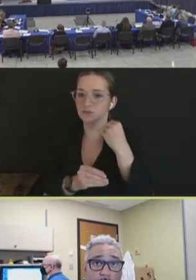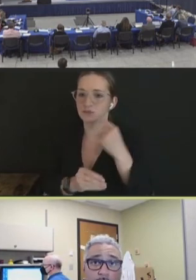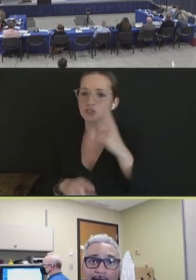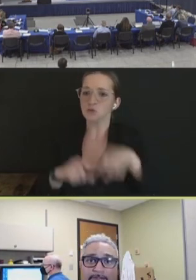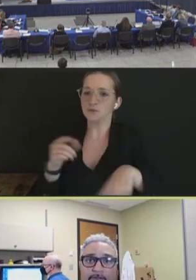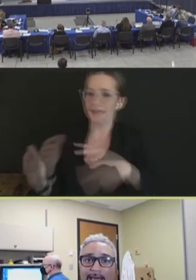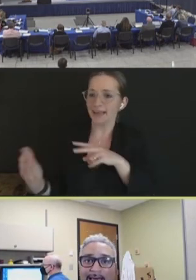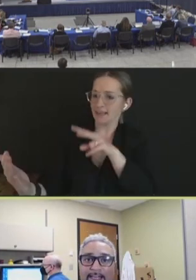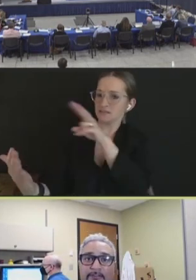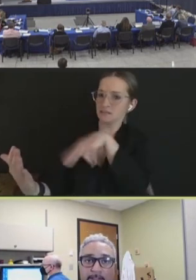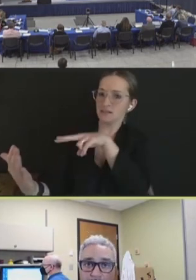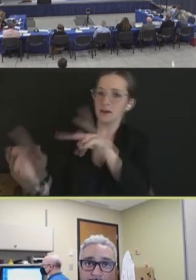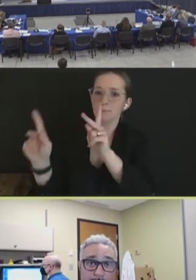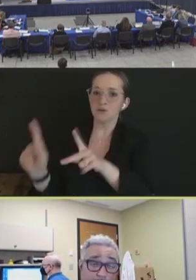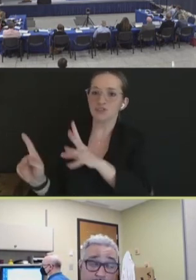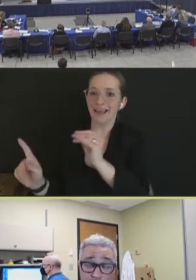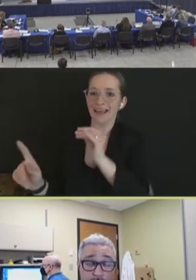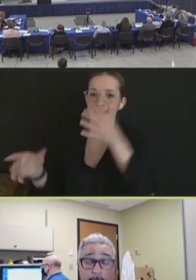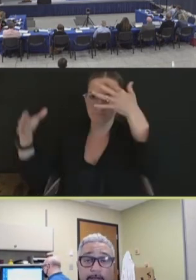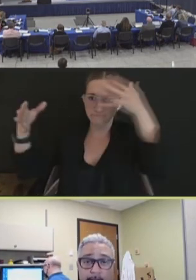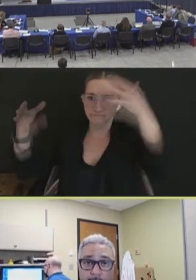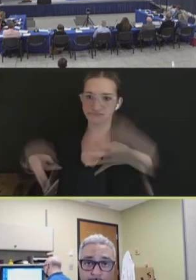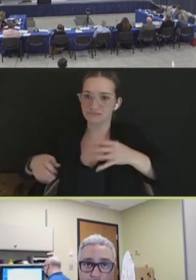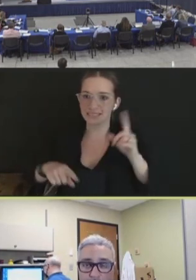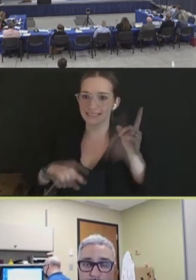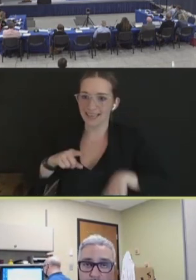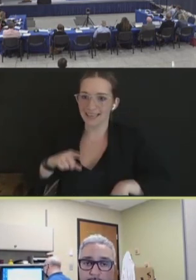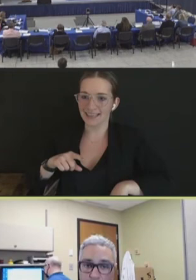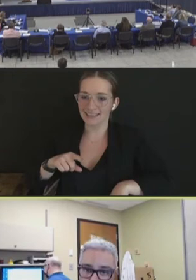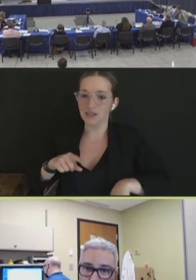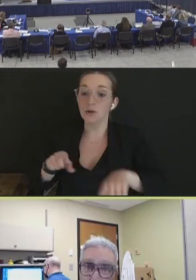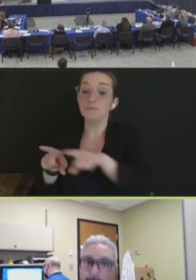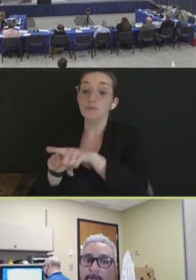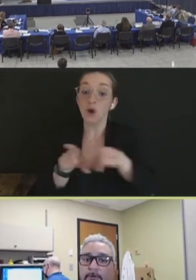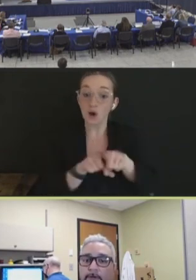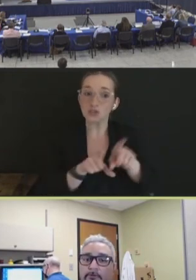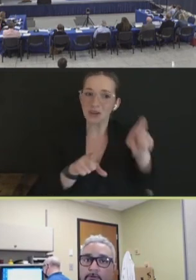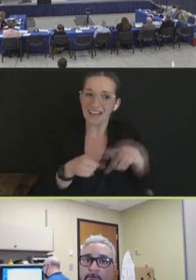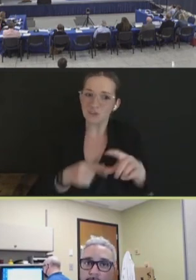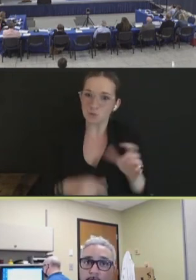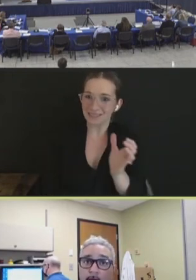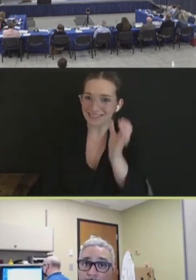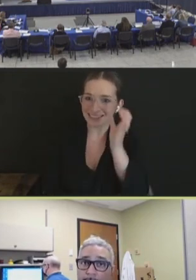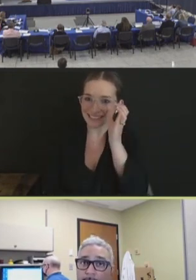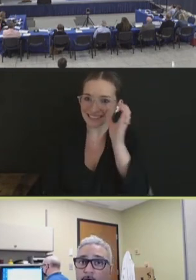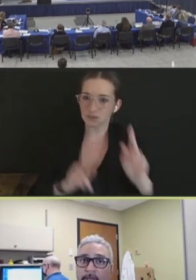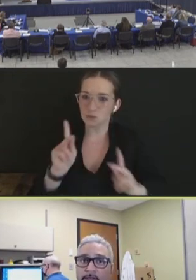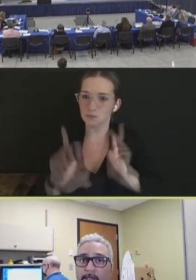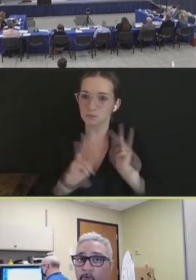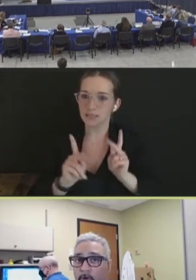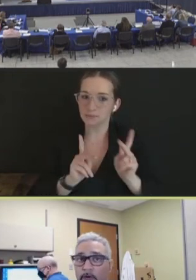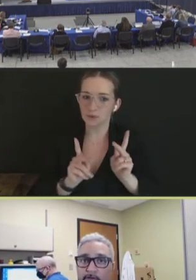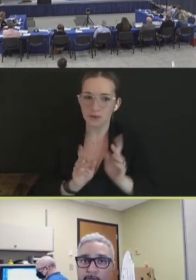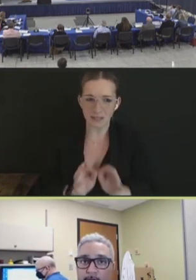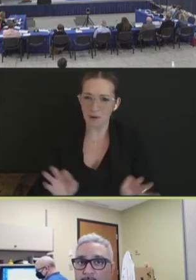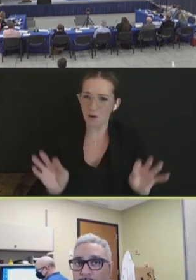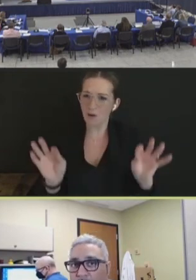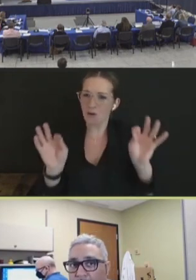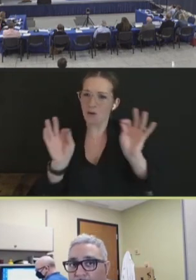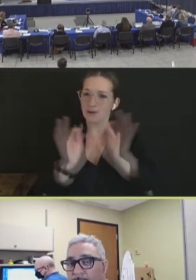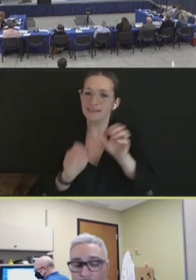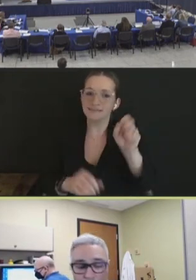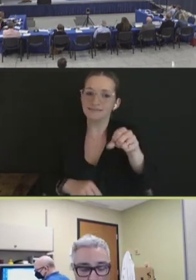You also have to actively listen. That's critically important as a clinician, but it's really important as a researcher too. And, we see more from the